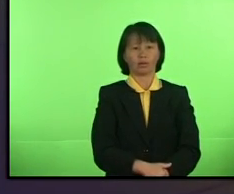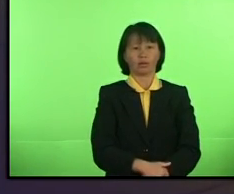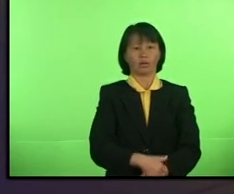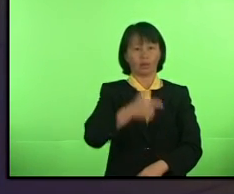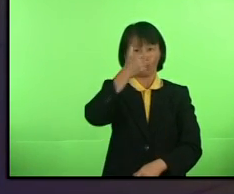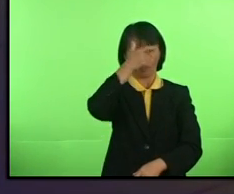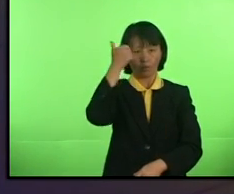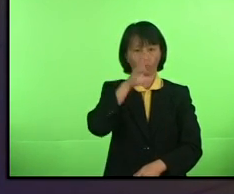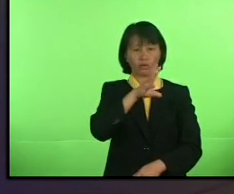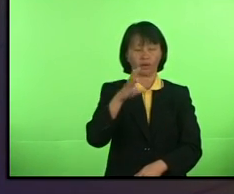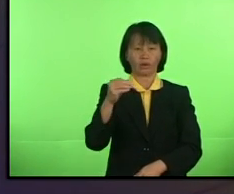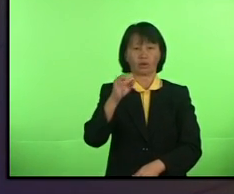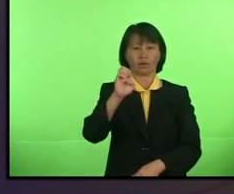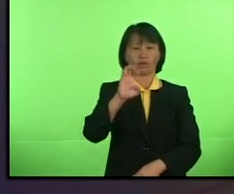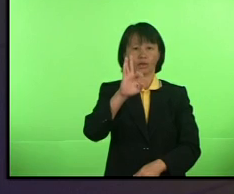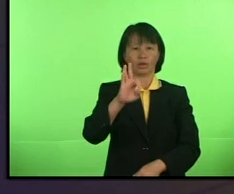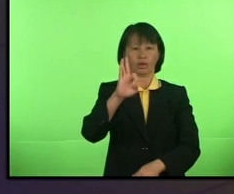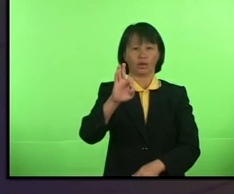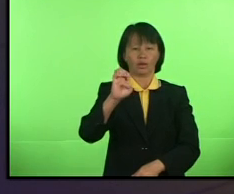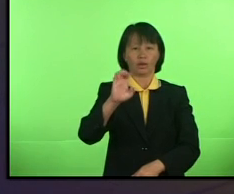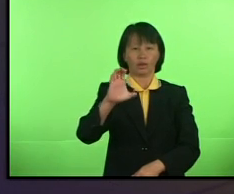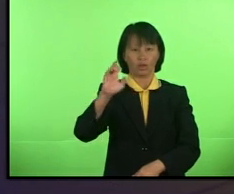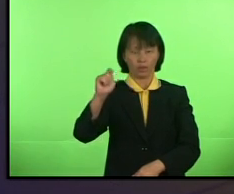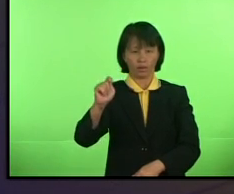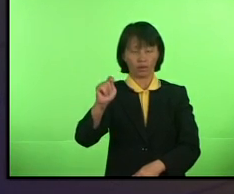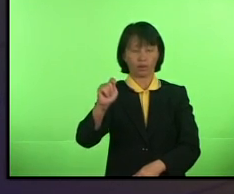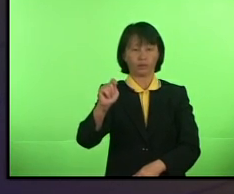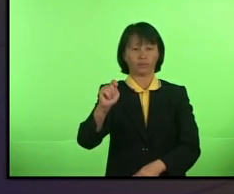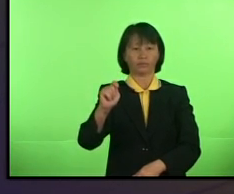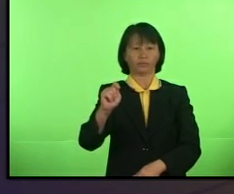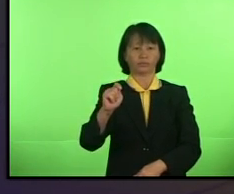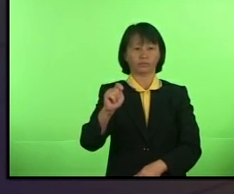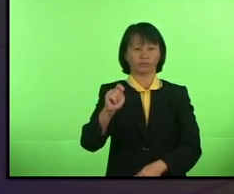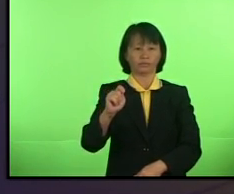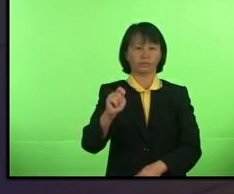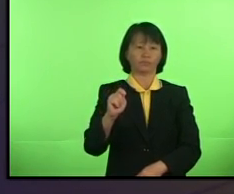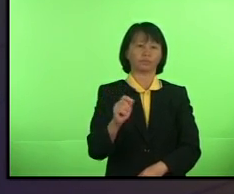cause and effect. Examples of this type of essays are: